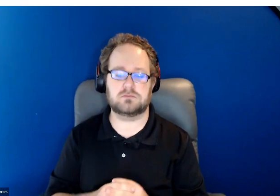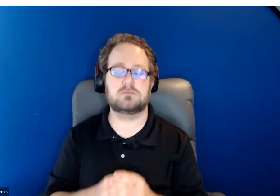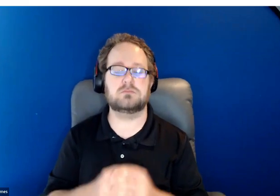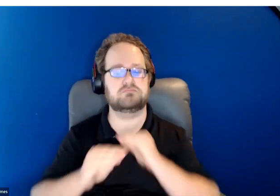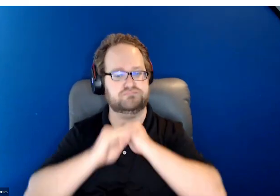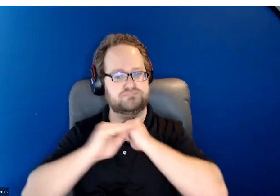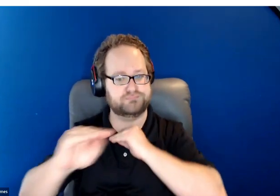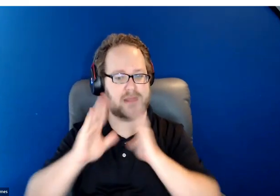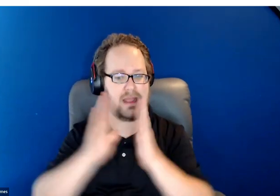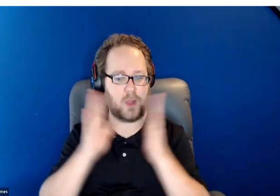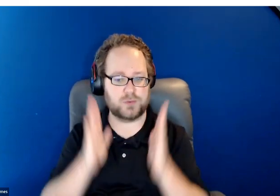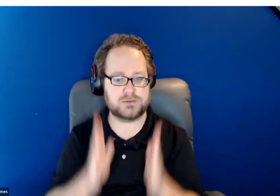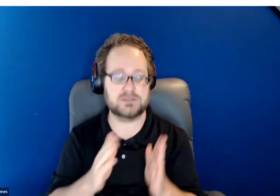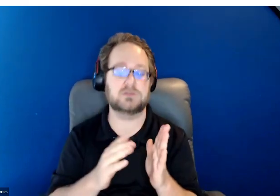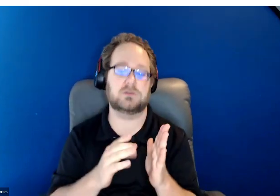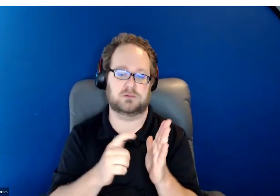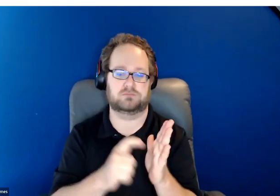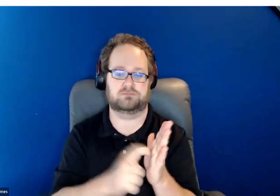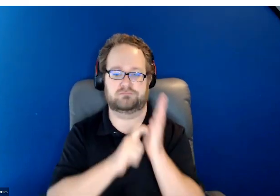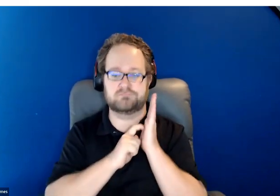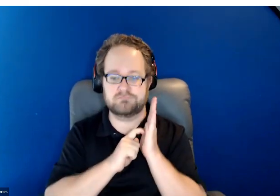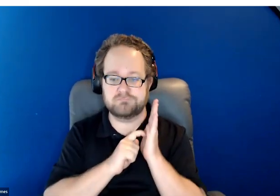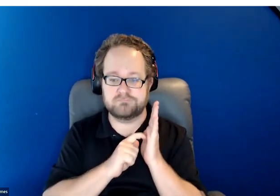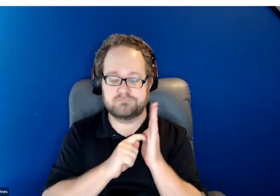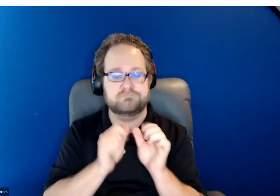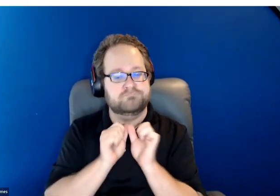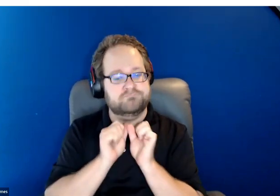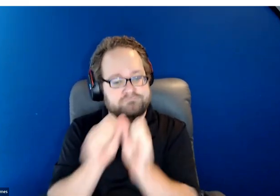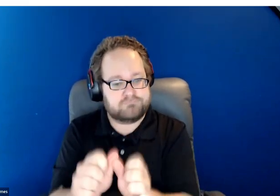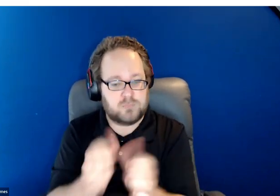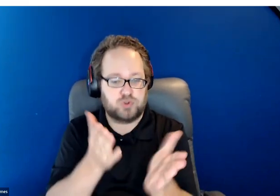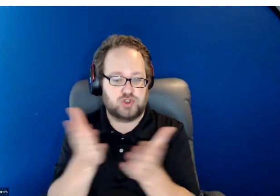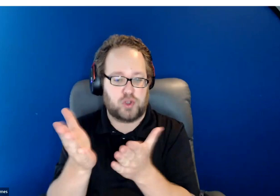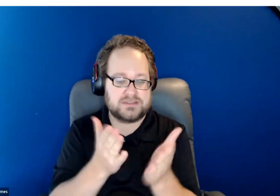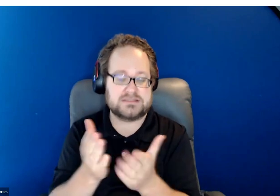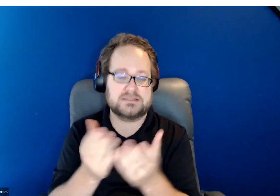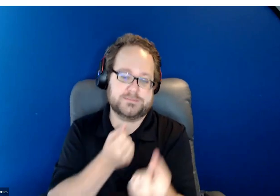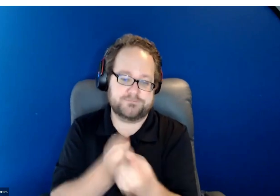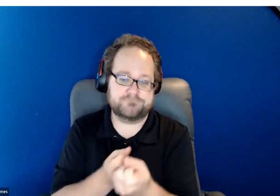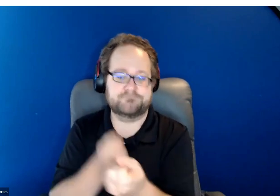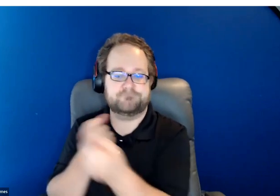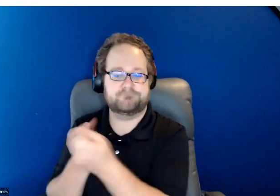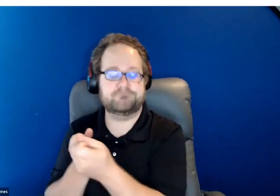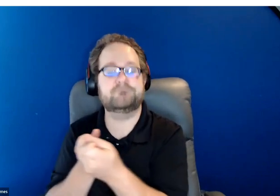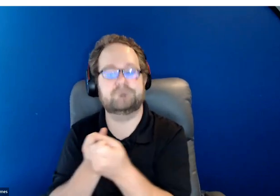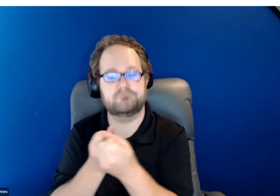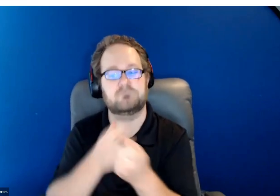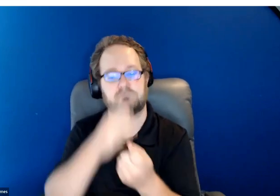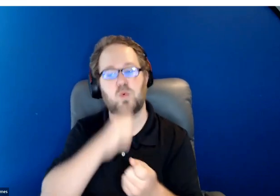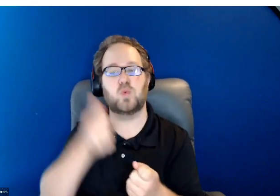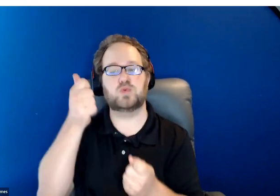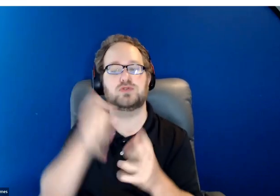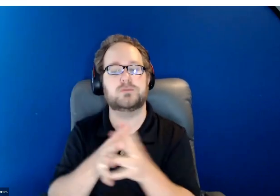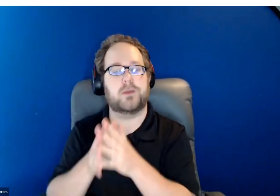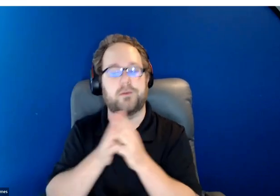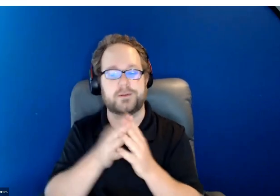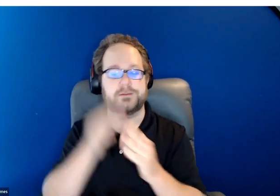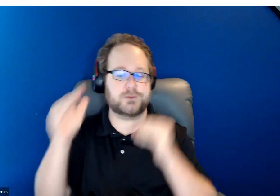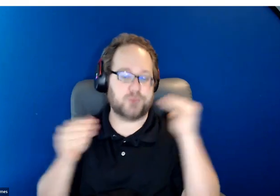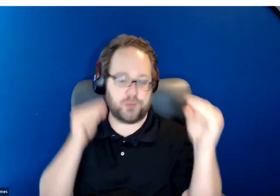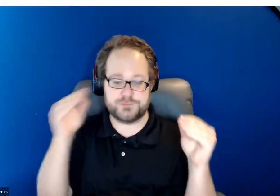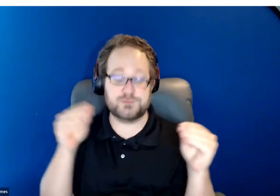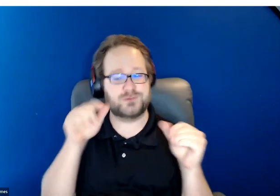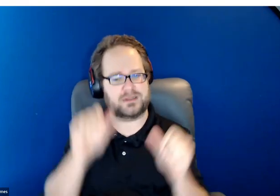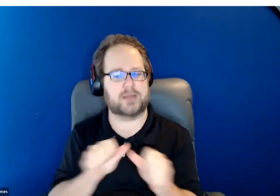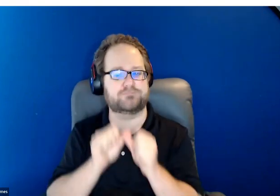housing often requires a continuum of services to support older adults so that they can live safely in the community. Access